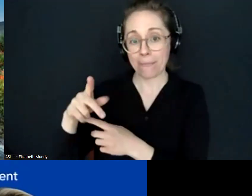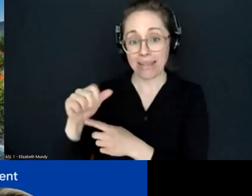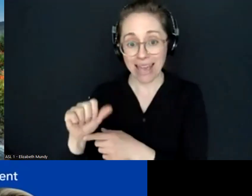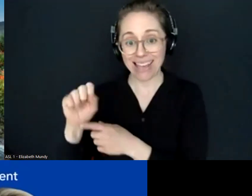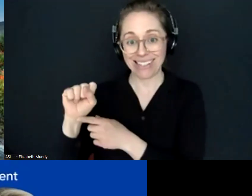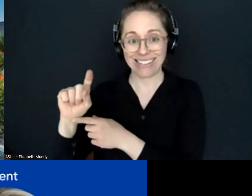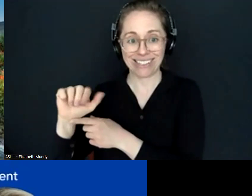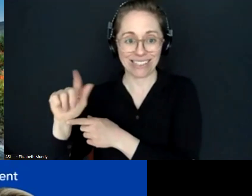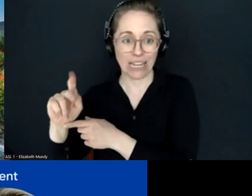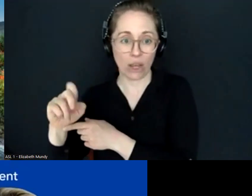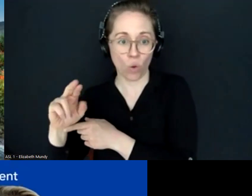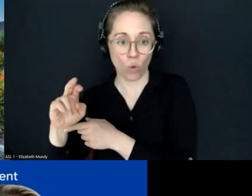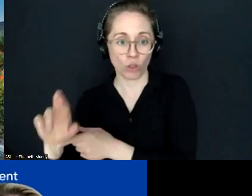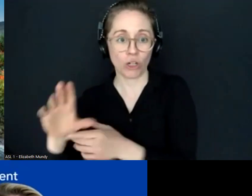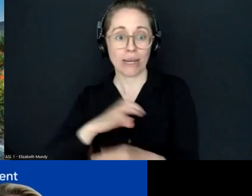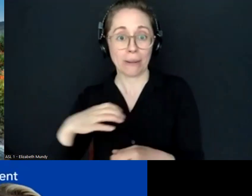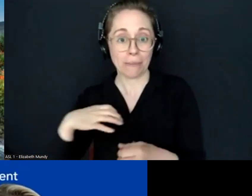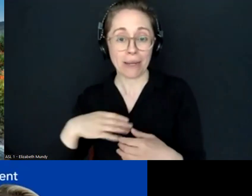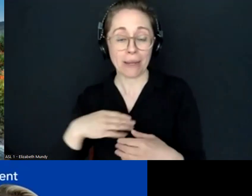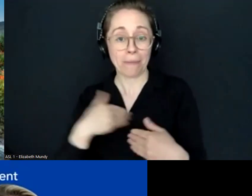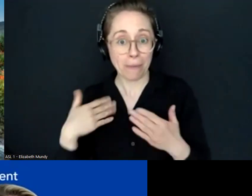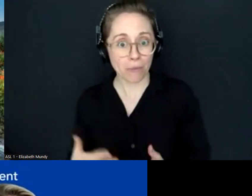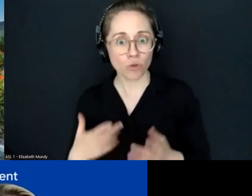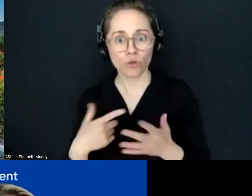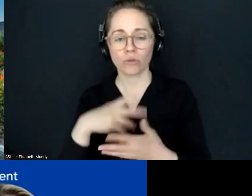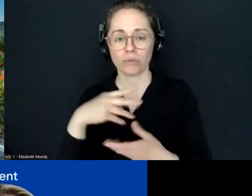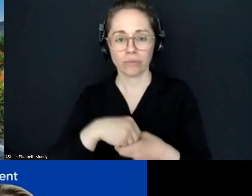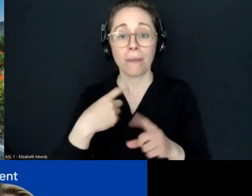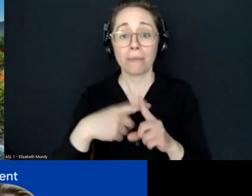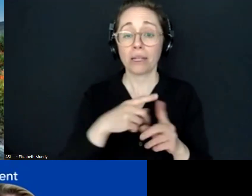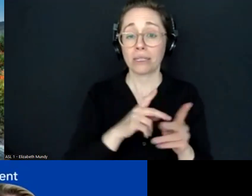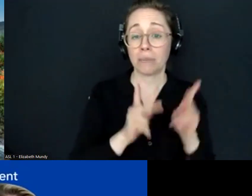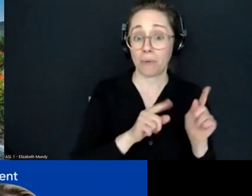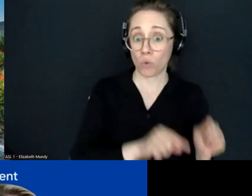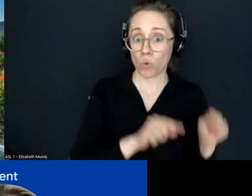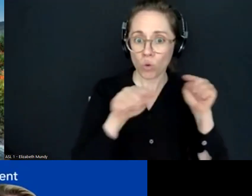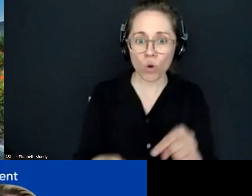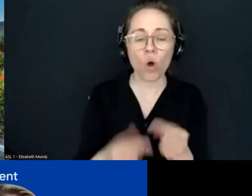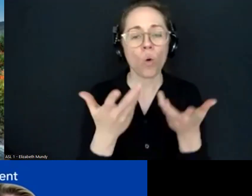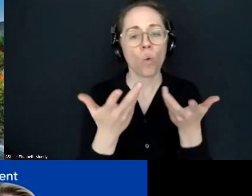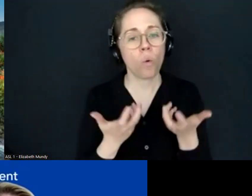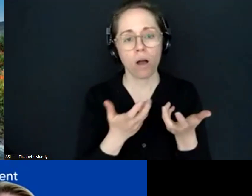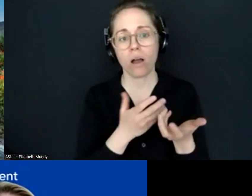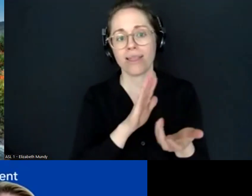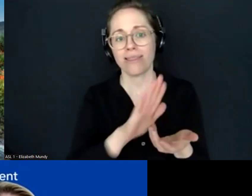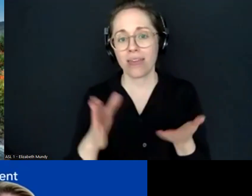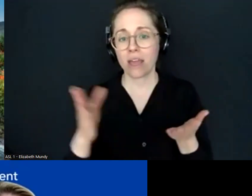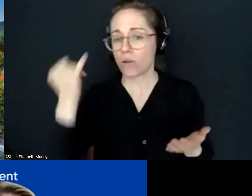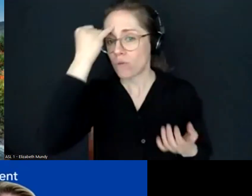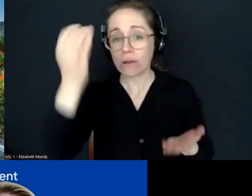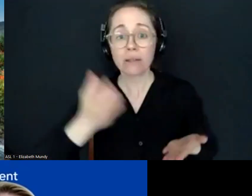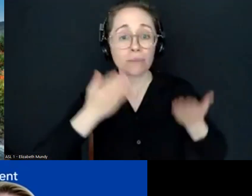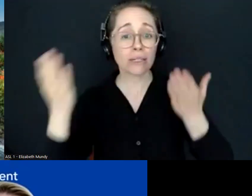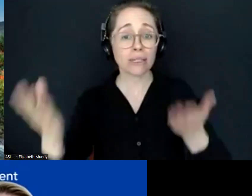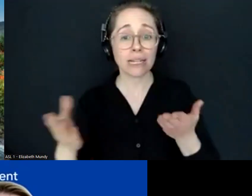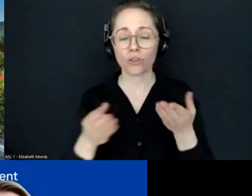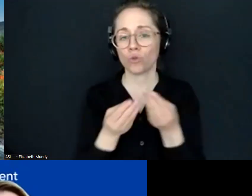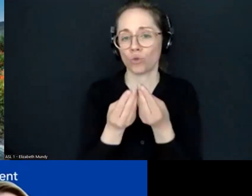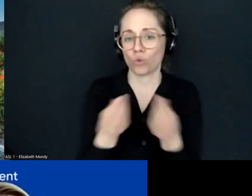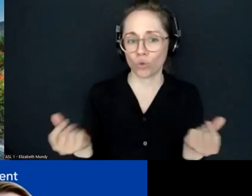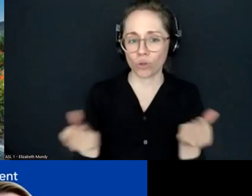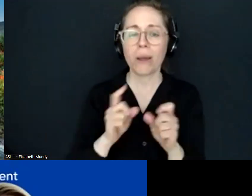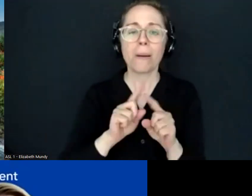well as those in attendance, their priority areas, recommendations, and solutions. But it might just, again, look a little